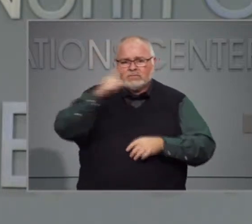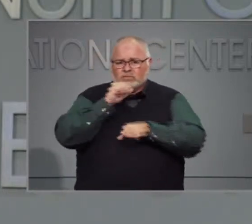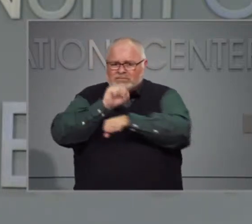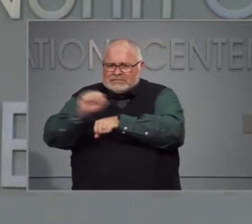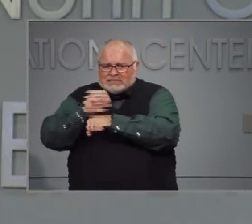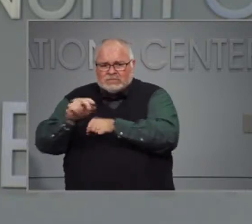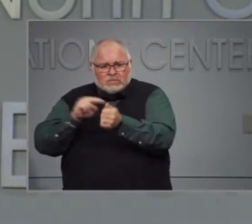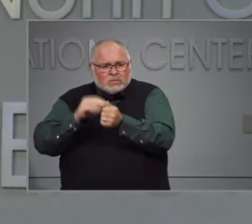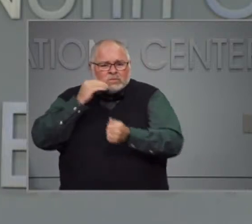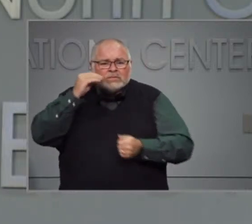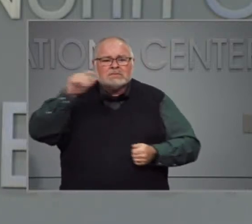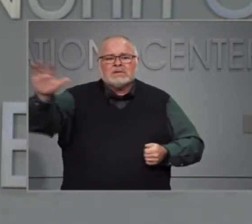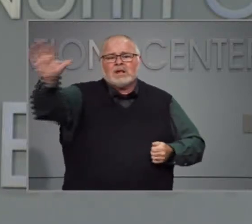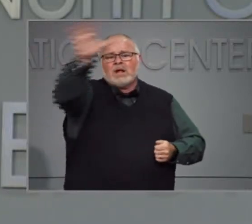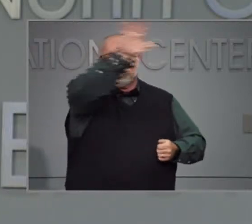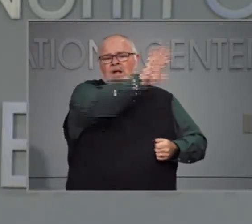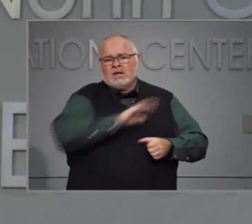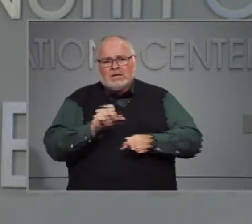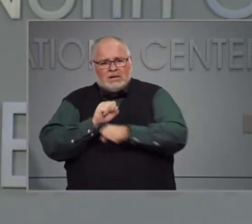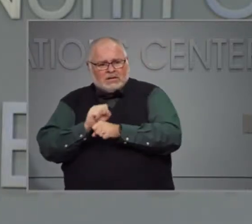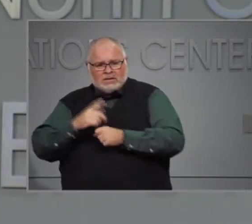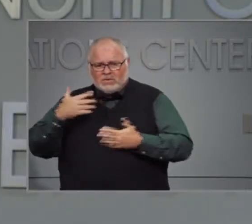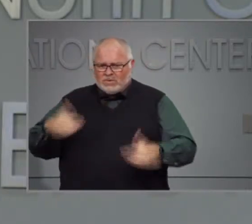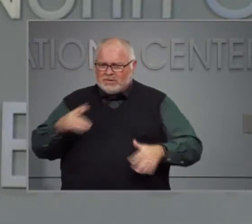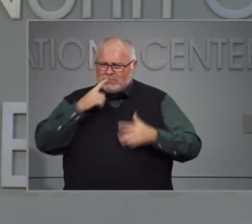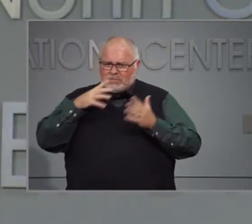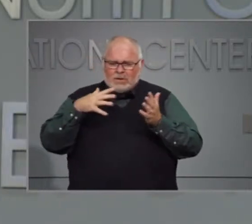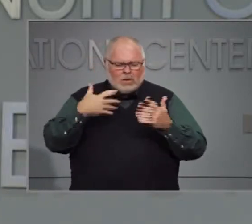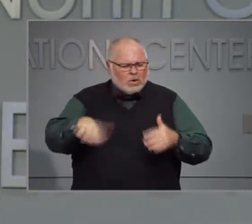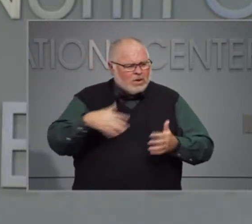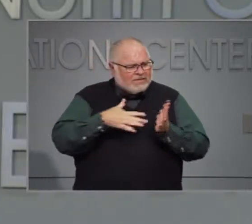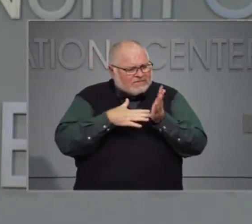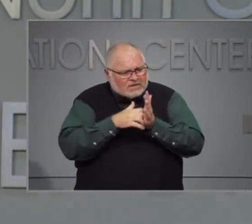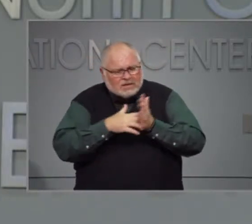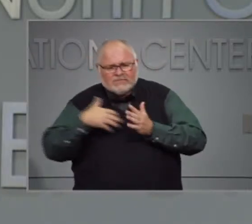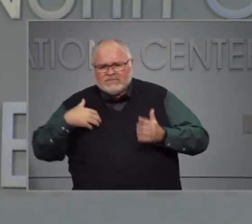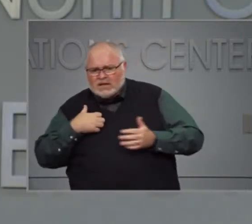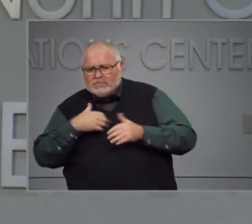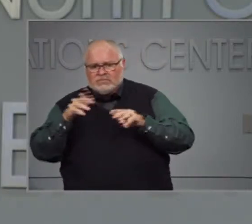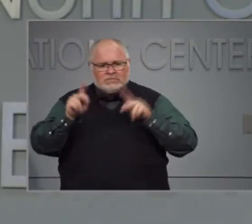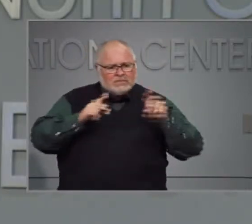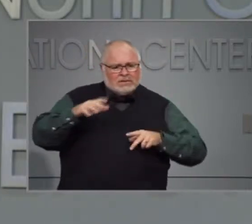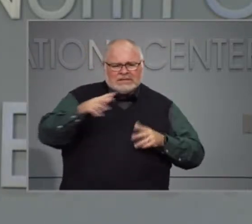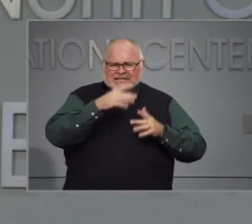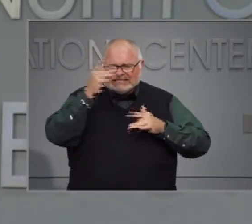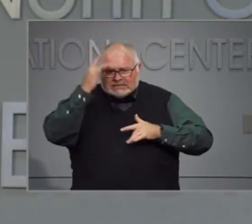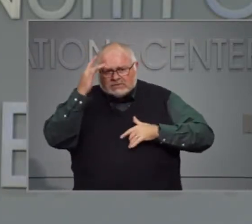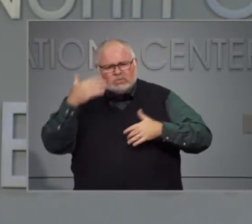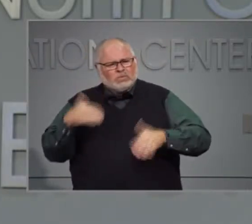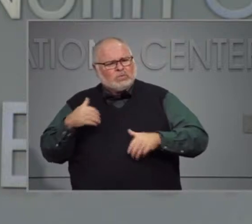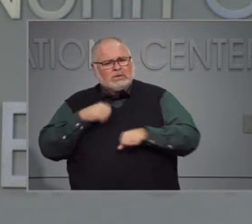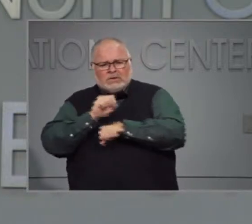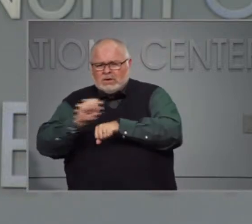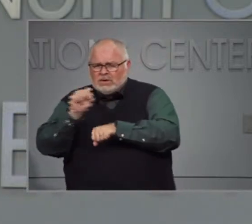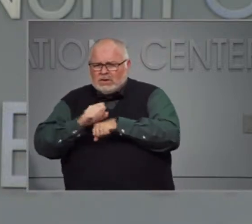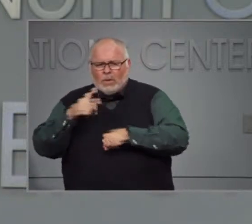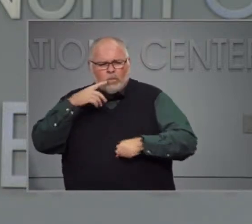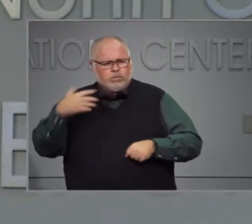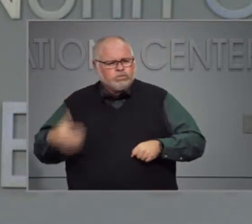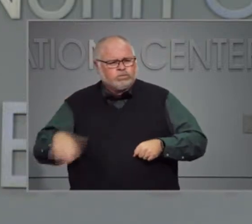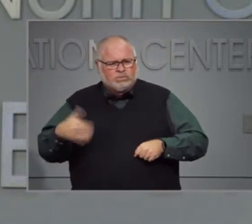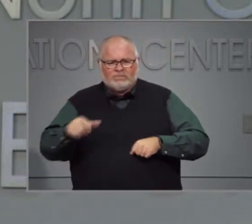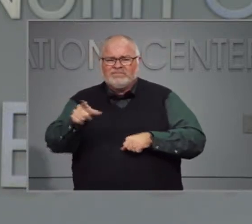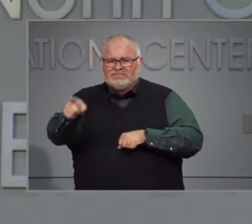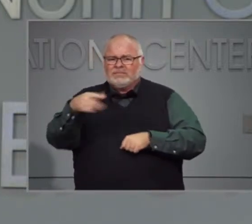facilities who are caring for some of our most vulnerable residents. Their incredible efforts often come with personal